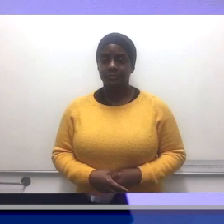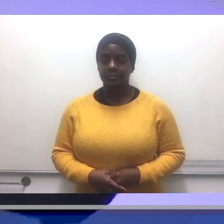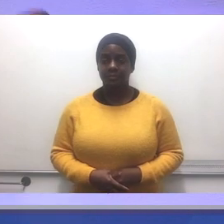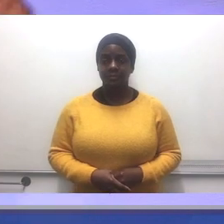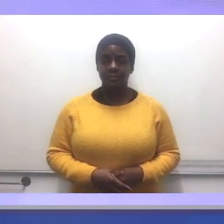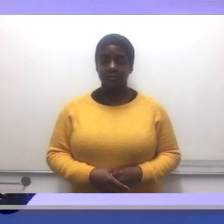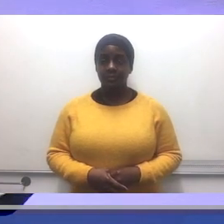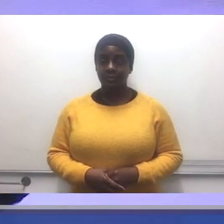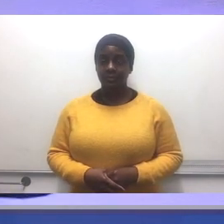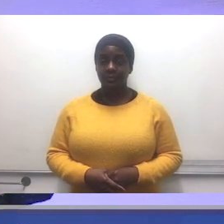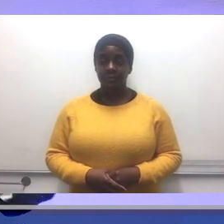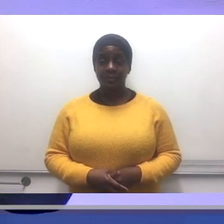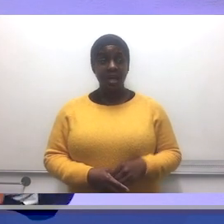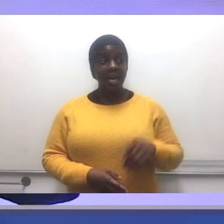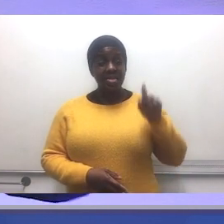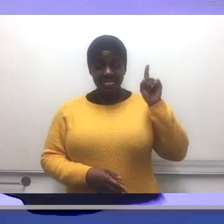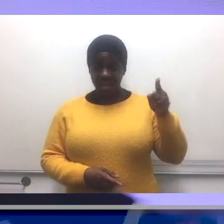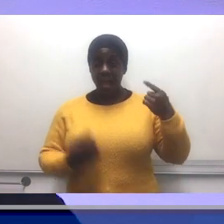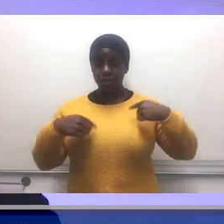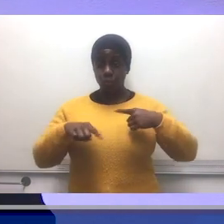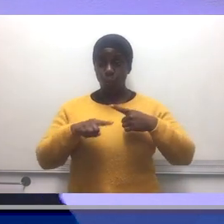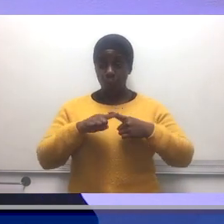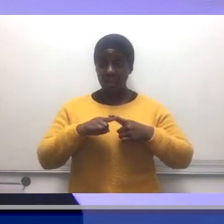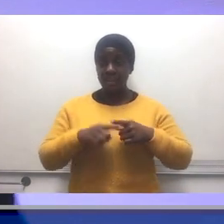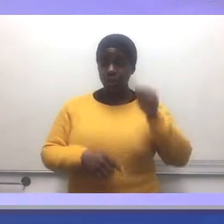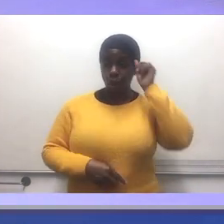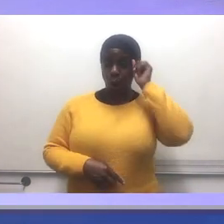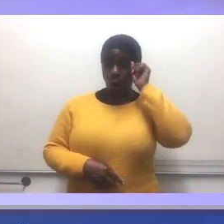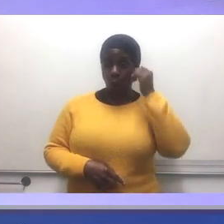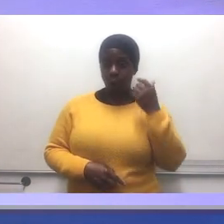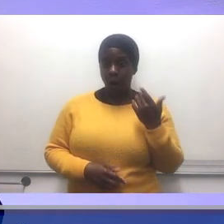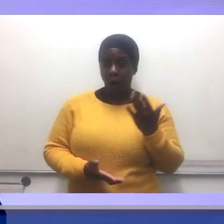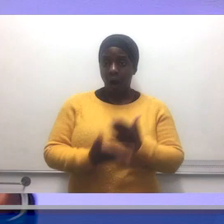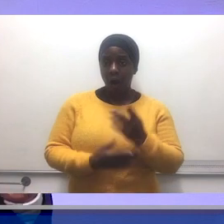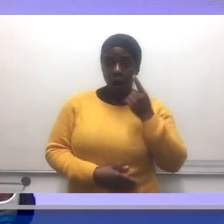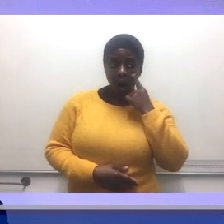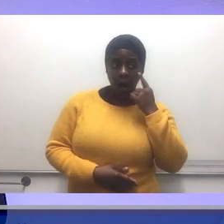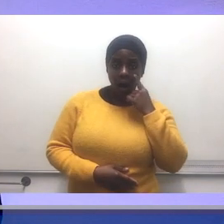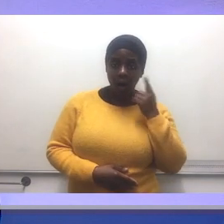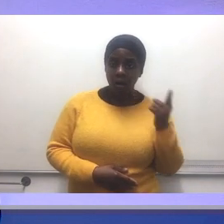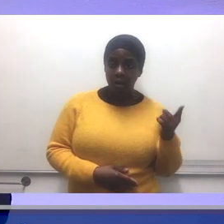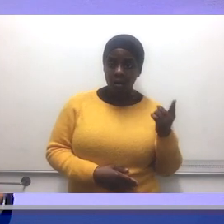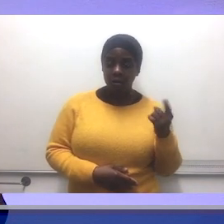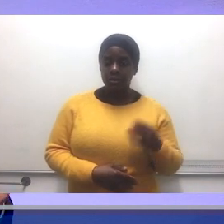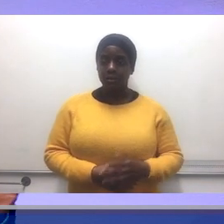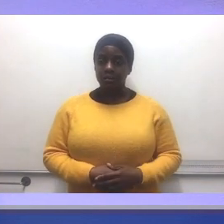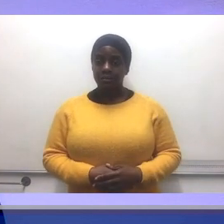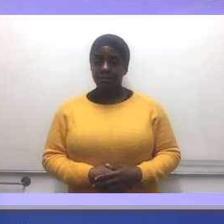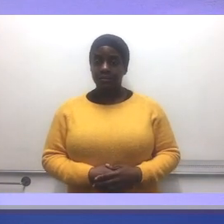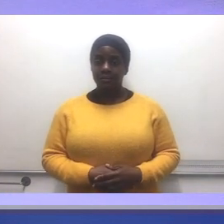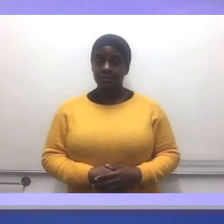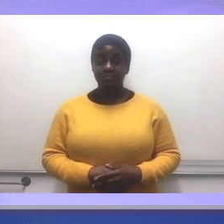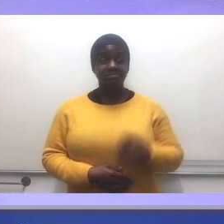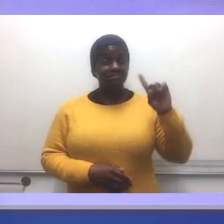and of that we are all witnesses, being therefore exalted at the